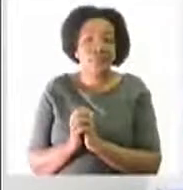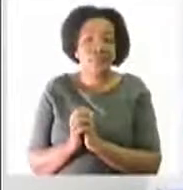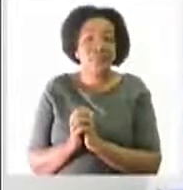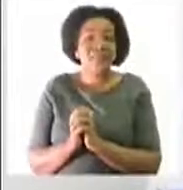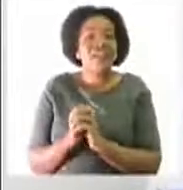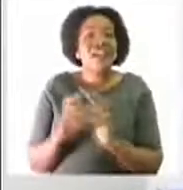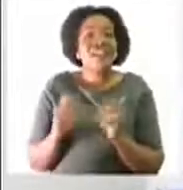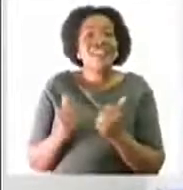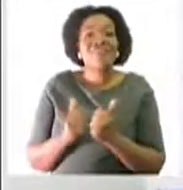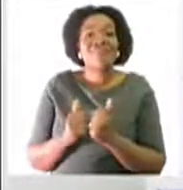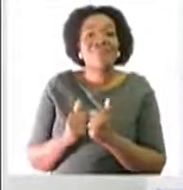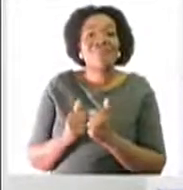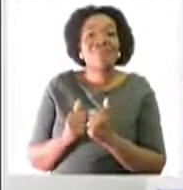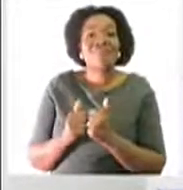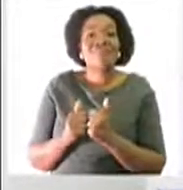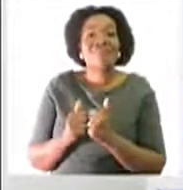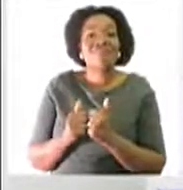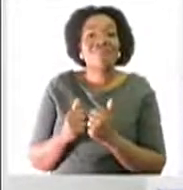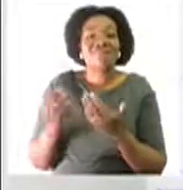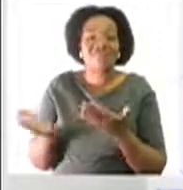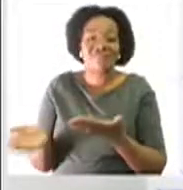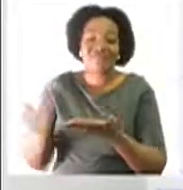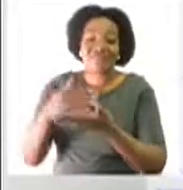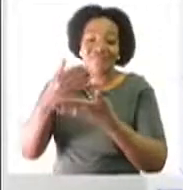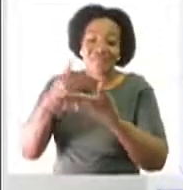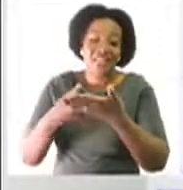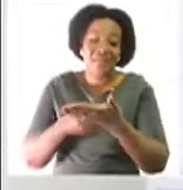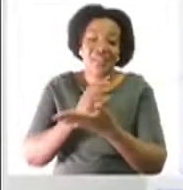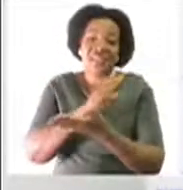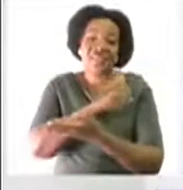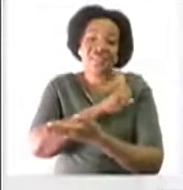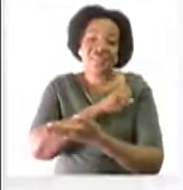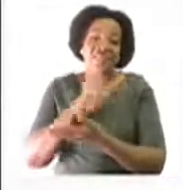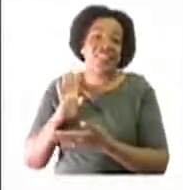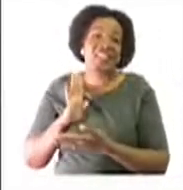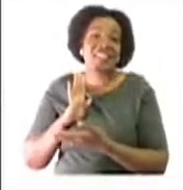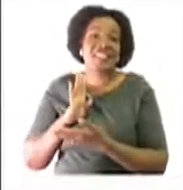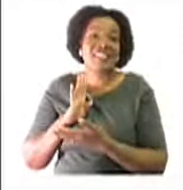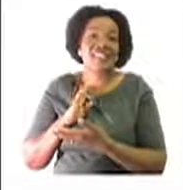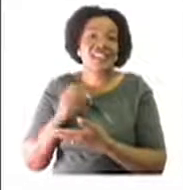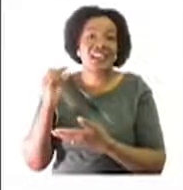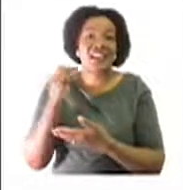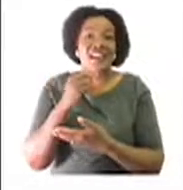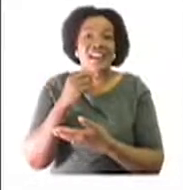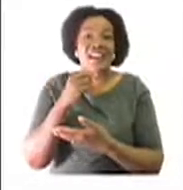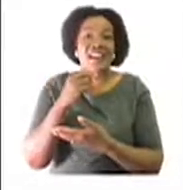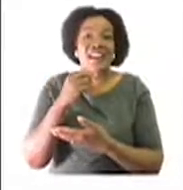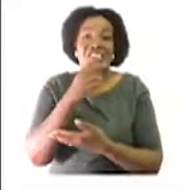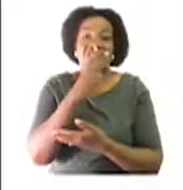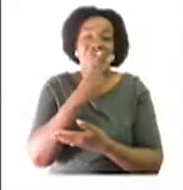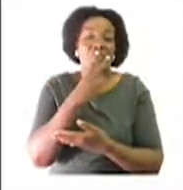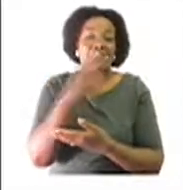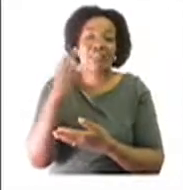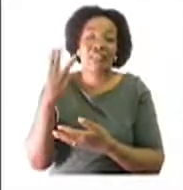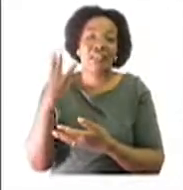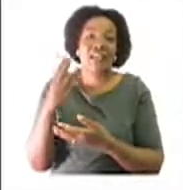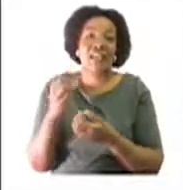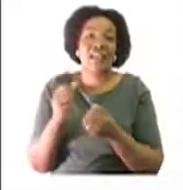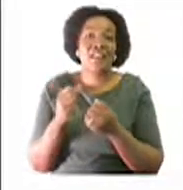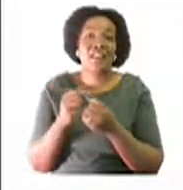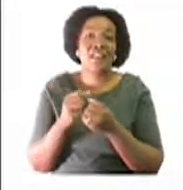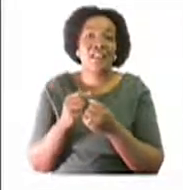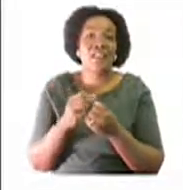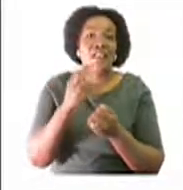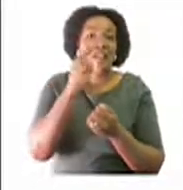All right, I would like for us to turn to page 14, grade 2 and grade 3 level, grammar,